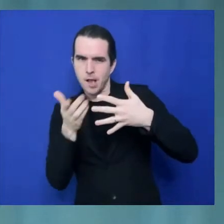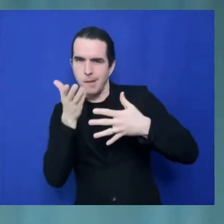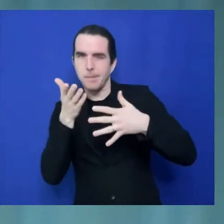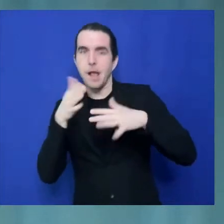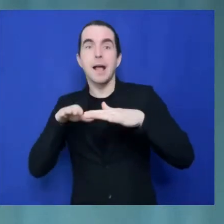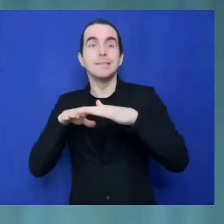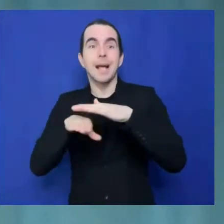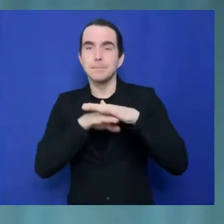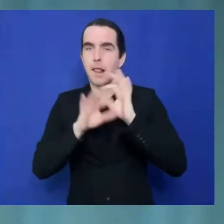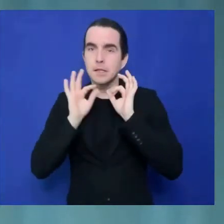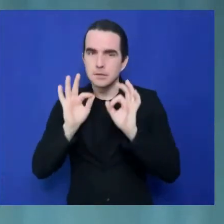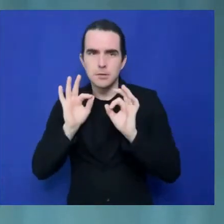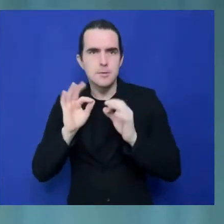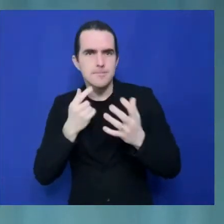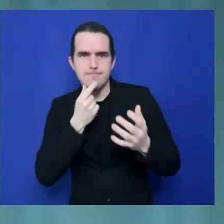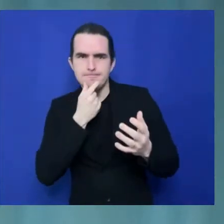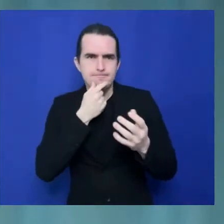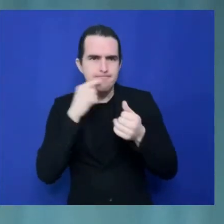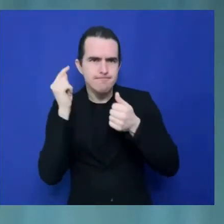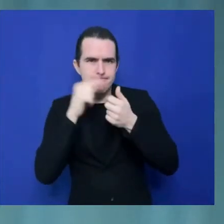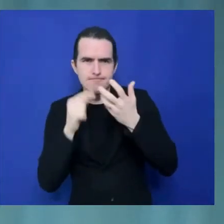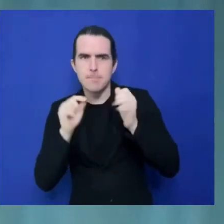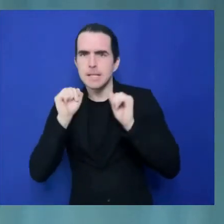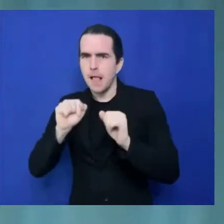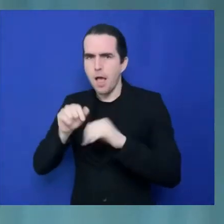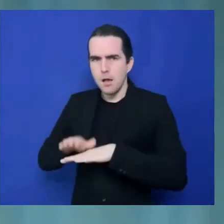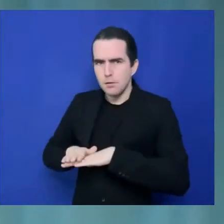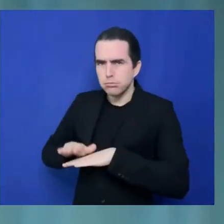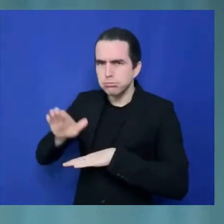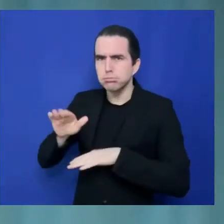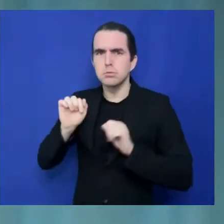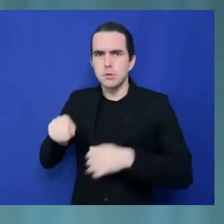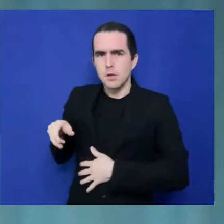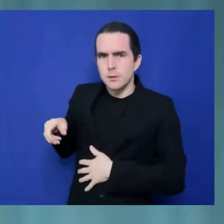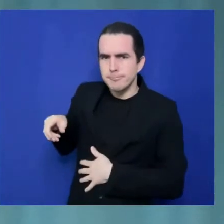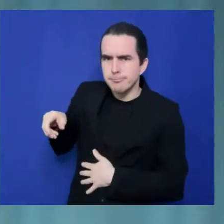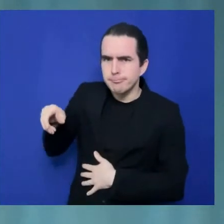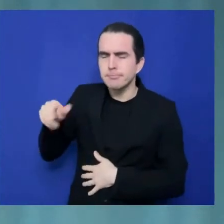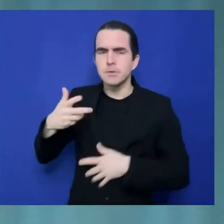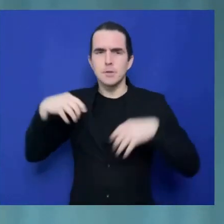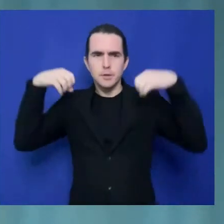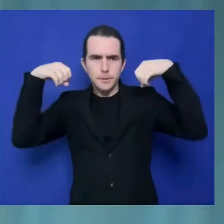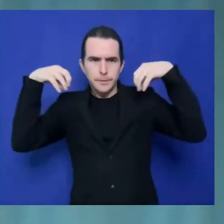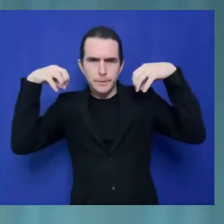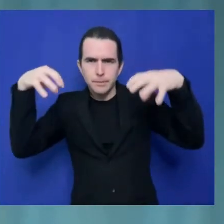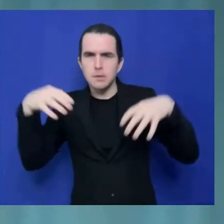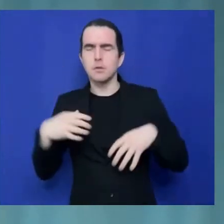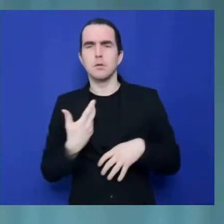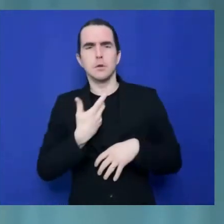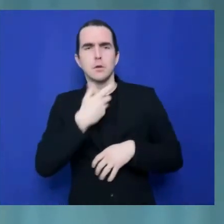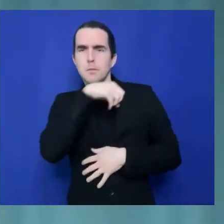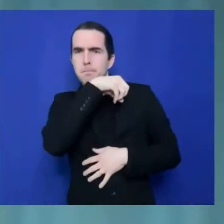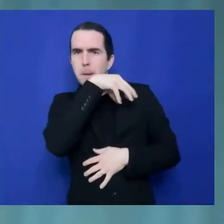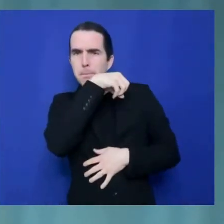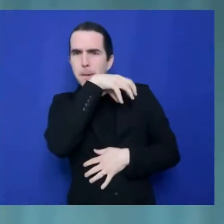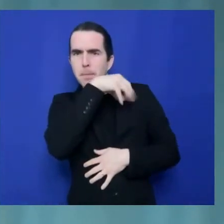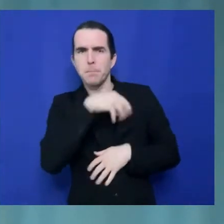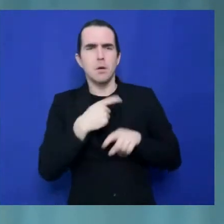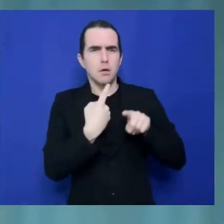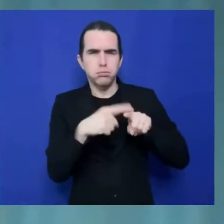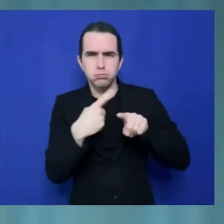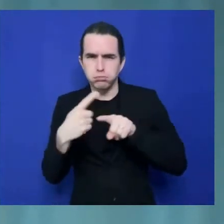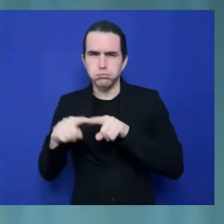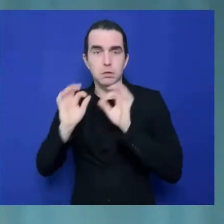now. The COVID-19 pandemic has created new barriers for everyone. To those who were already